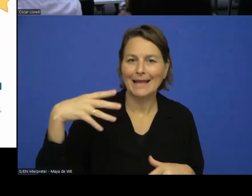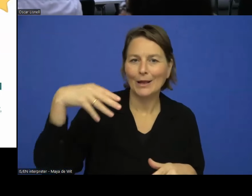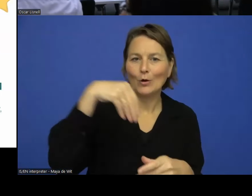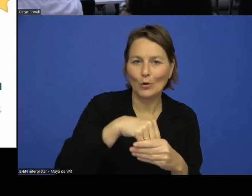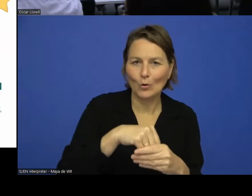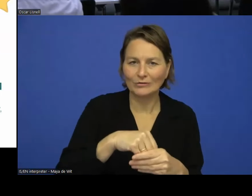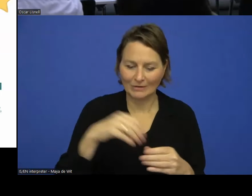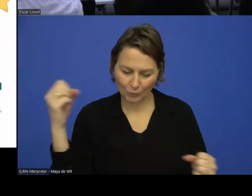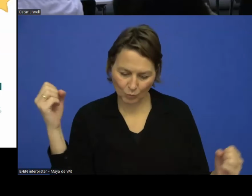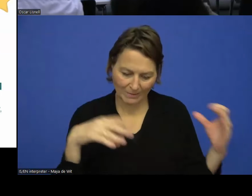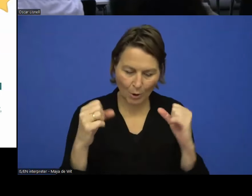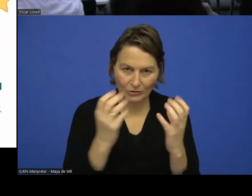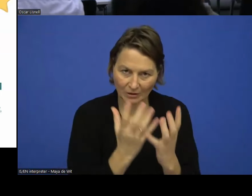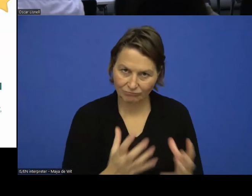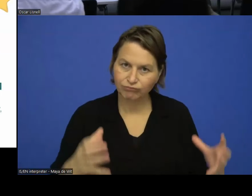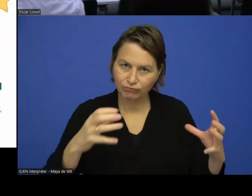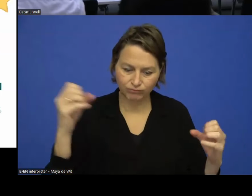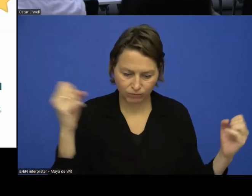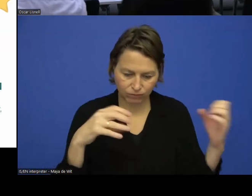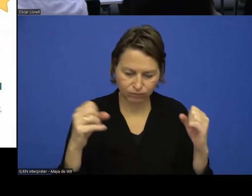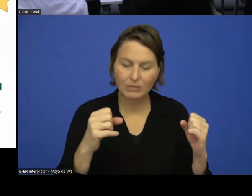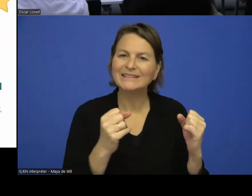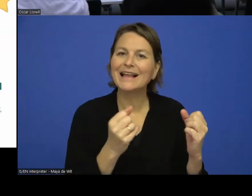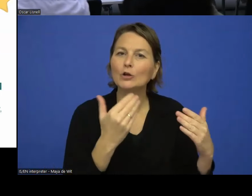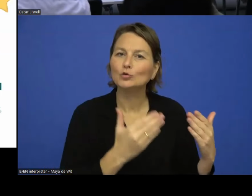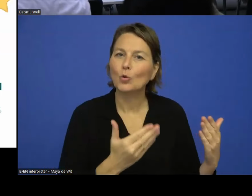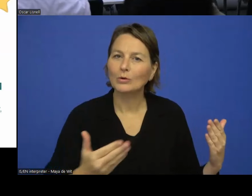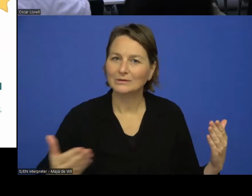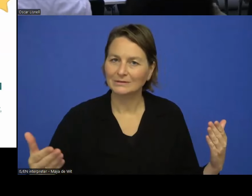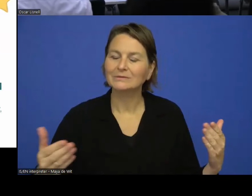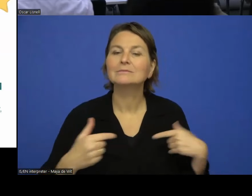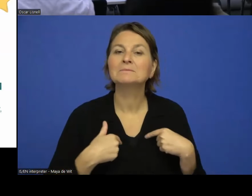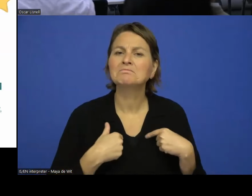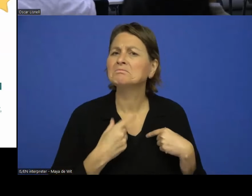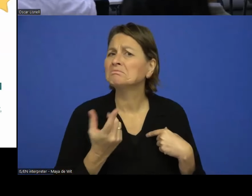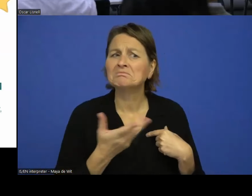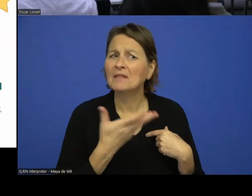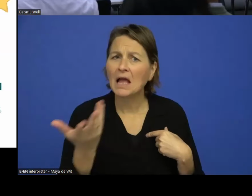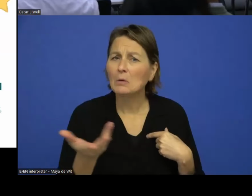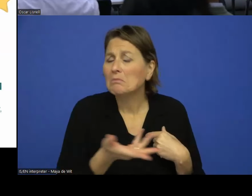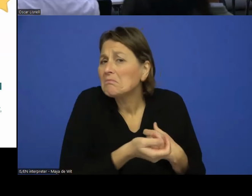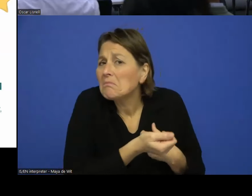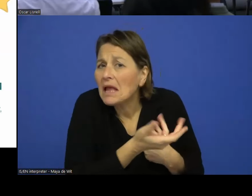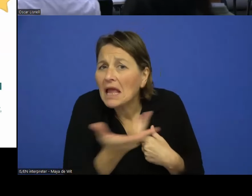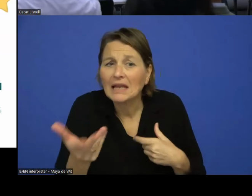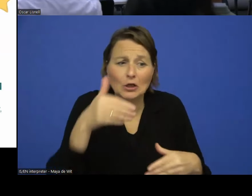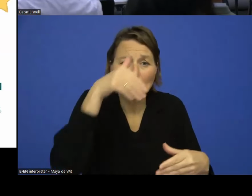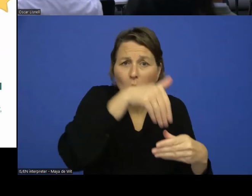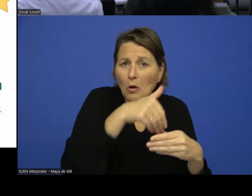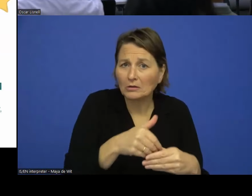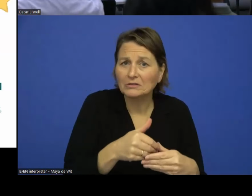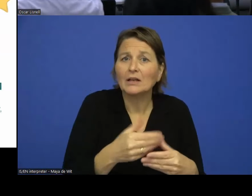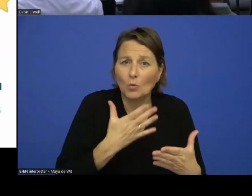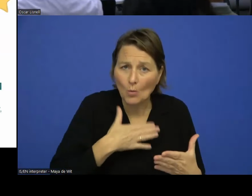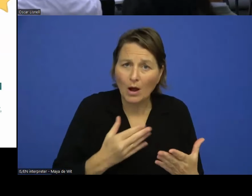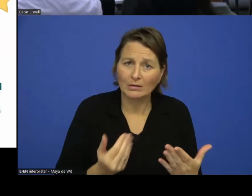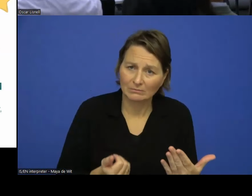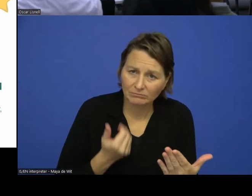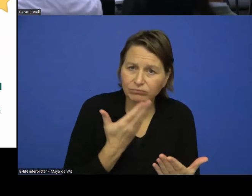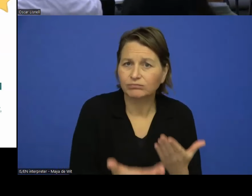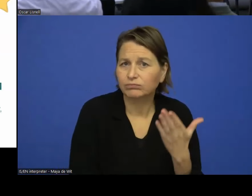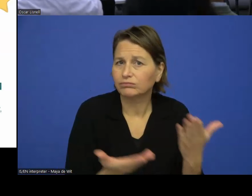repositories. And for that, we want to be able to include all type of content. We want to